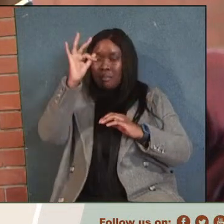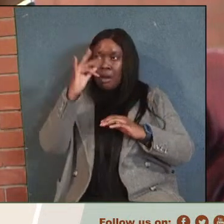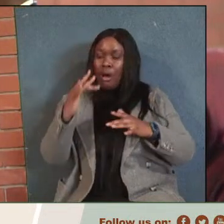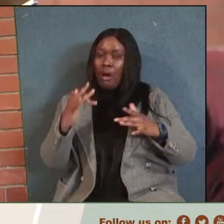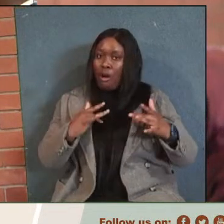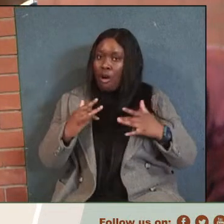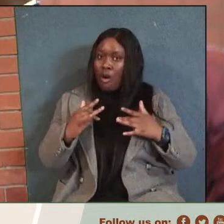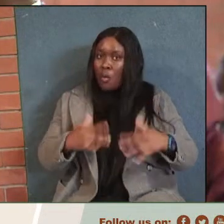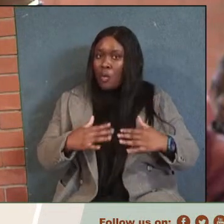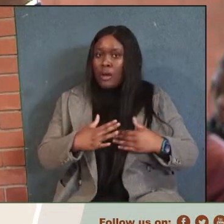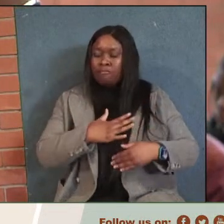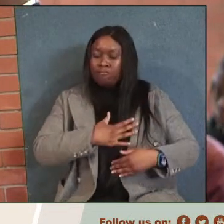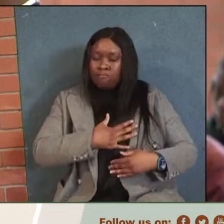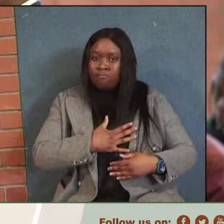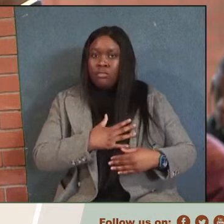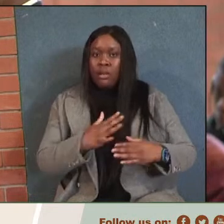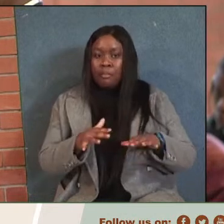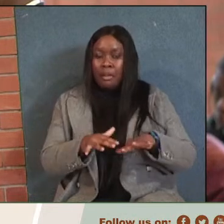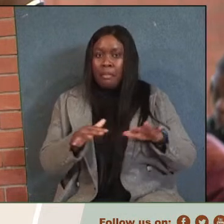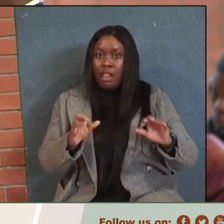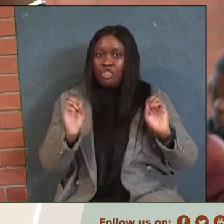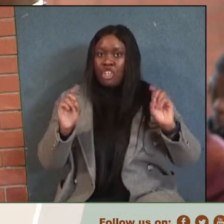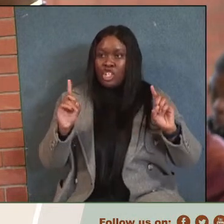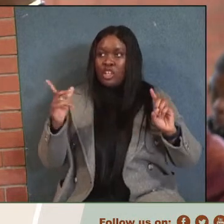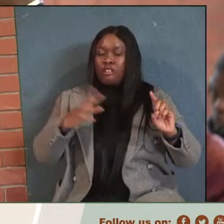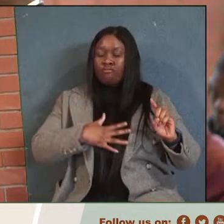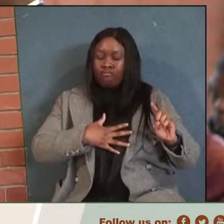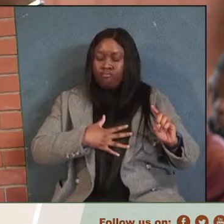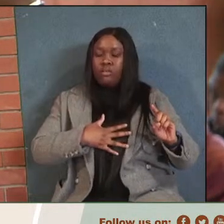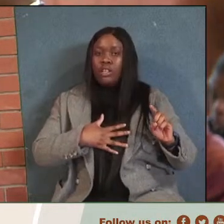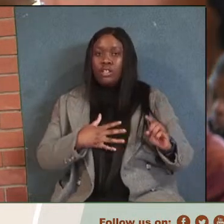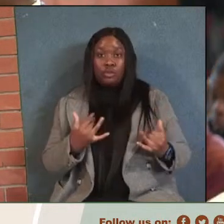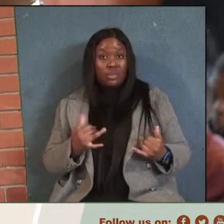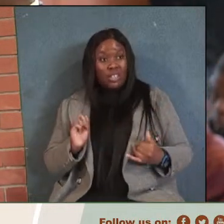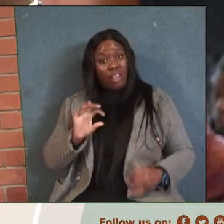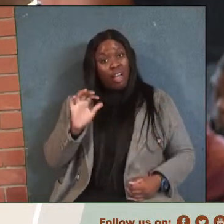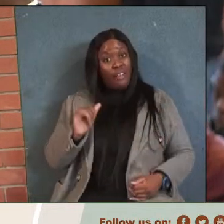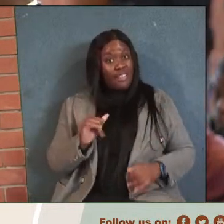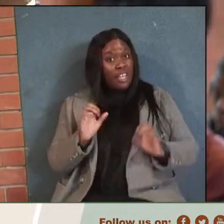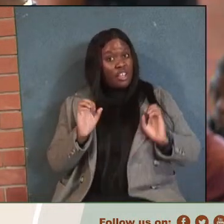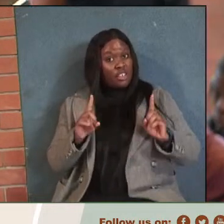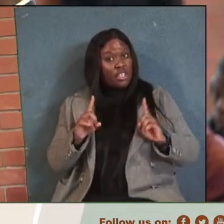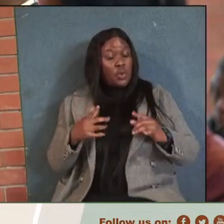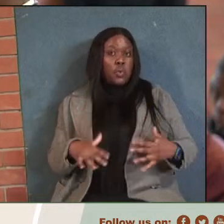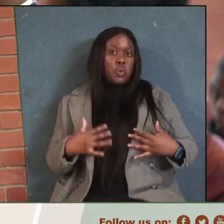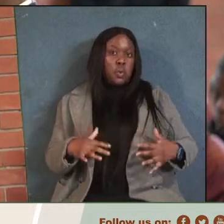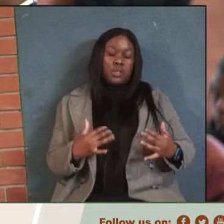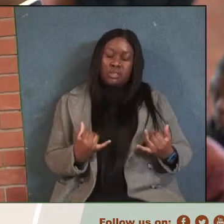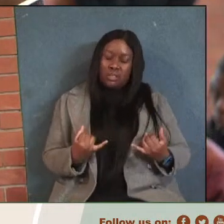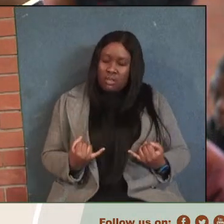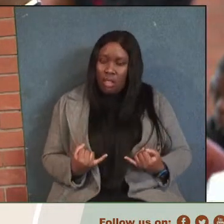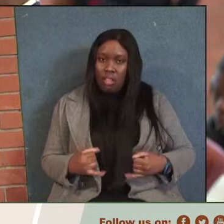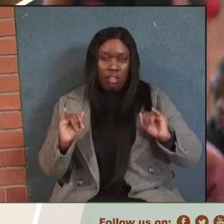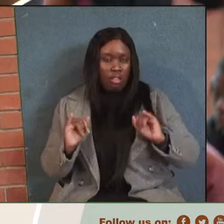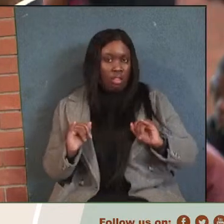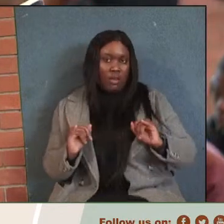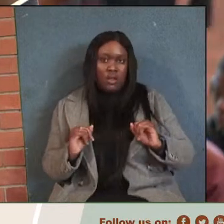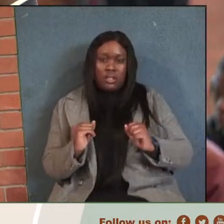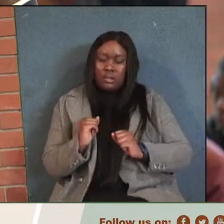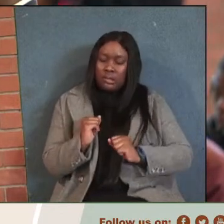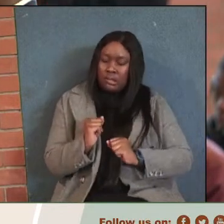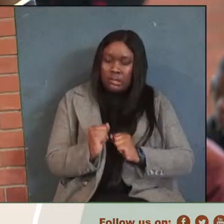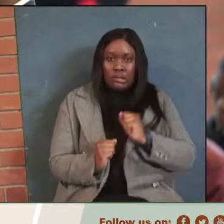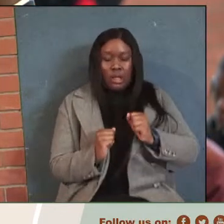responsible on its people's education. Even to date, South Africa's educational system is still experiencing so